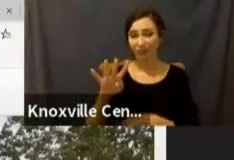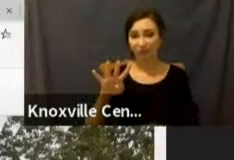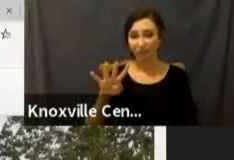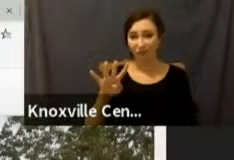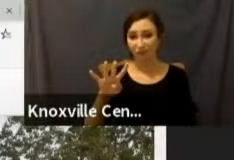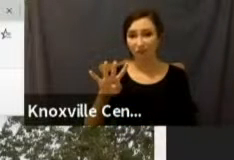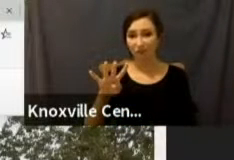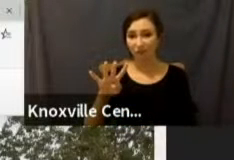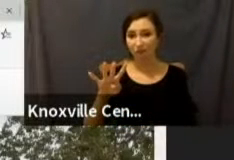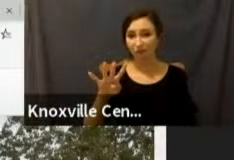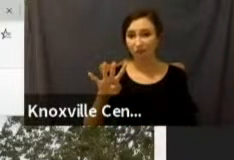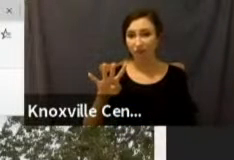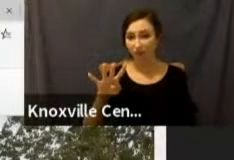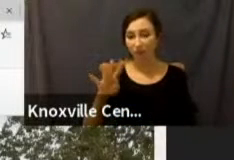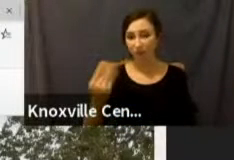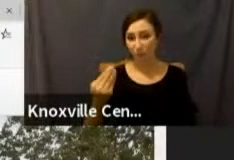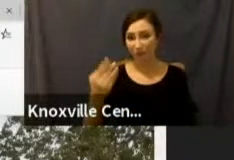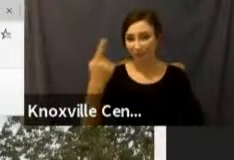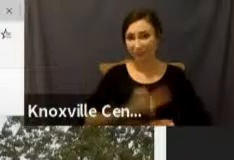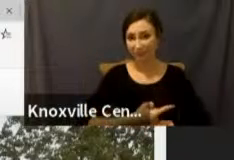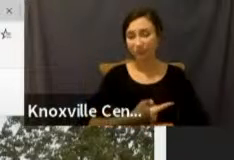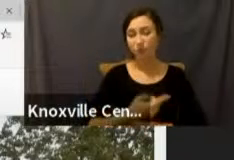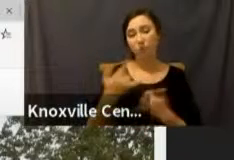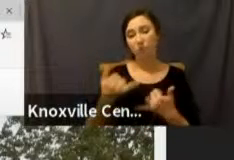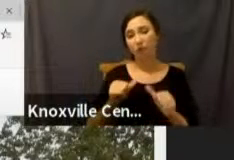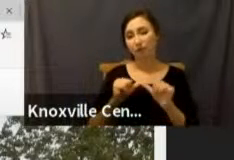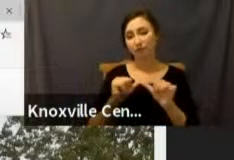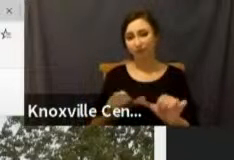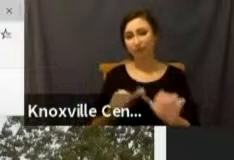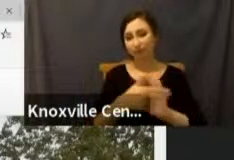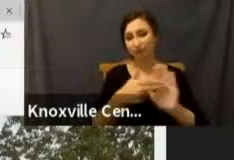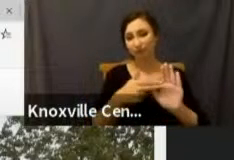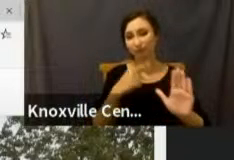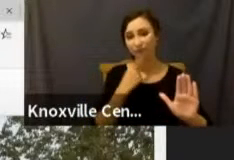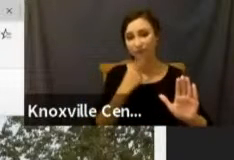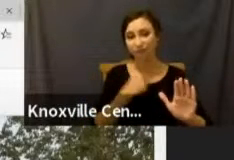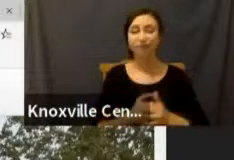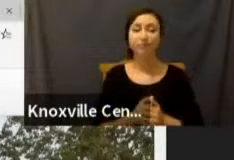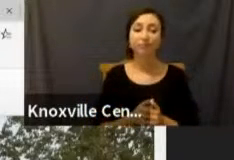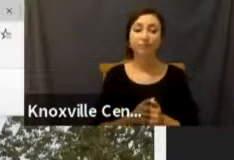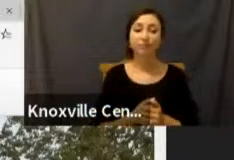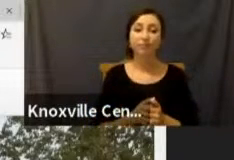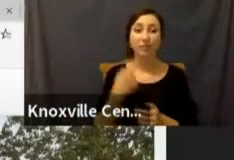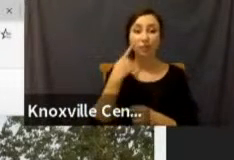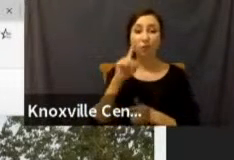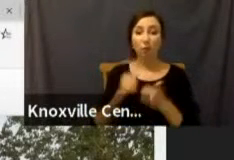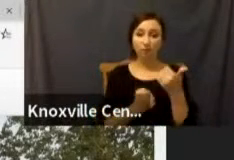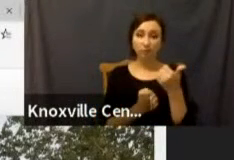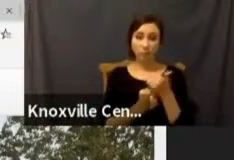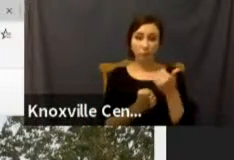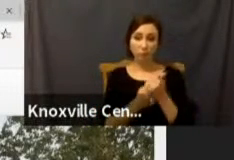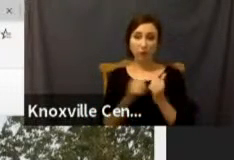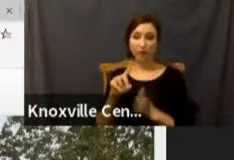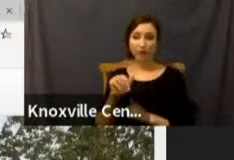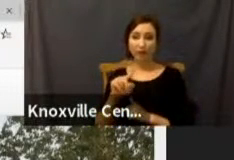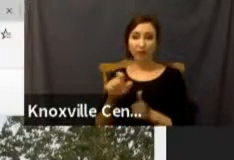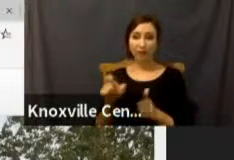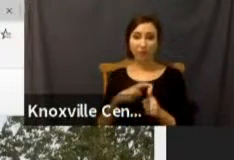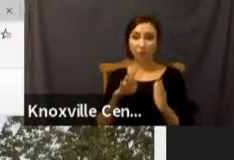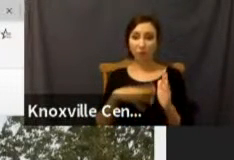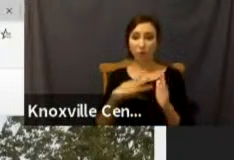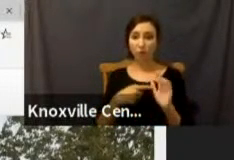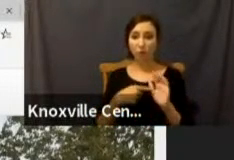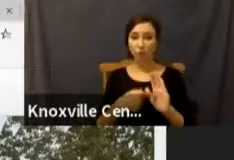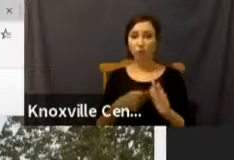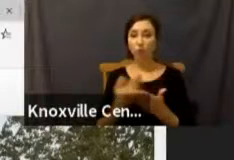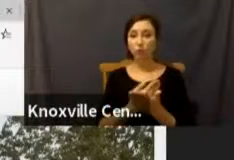also leads us to continue to have this benchmark as red. Under supplemental data section, the first chart shows new daily COVID cases